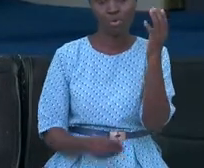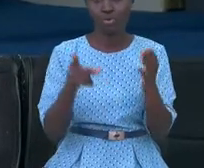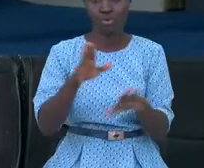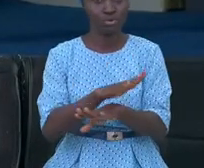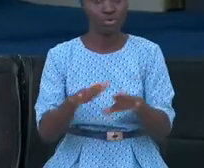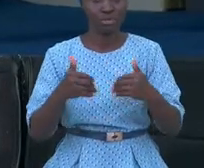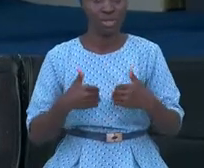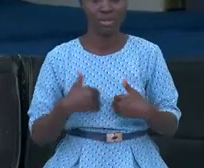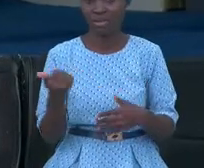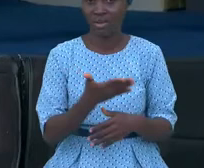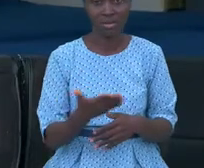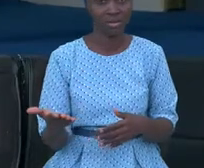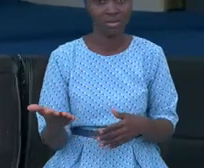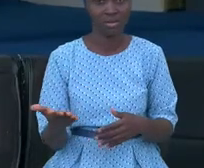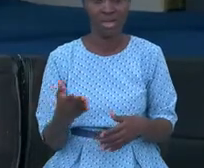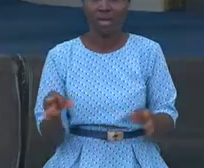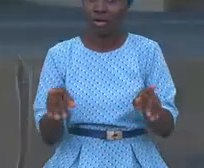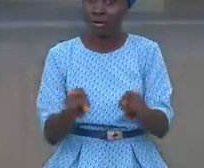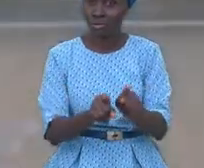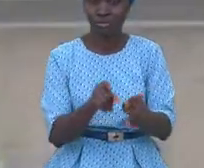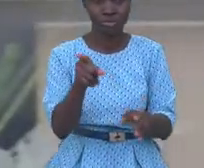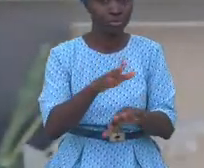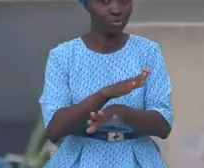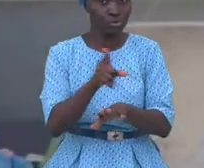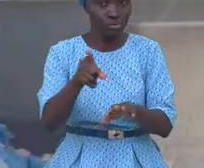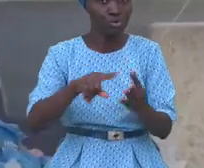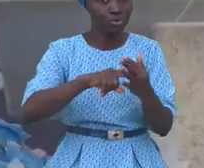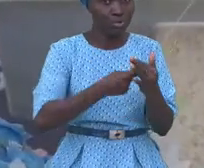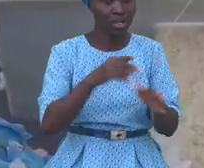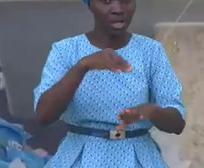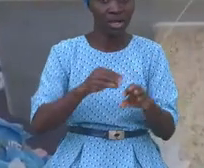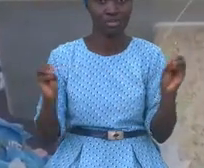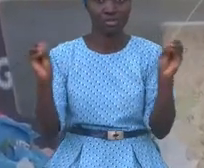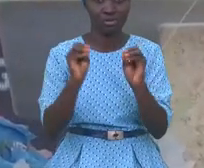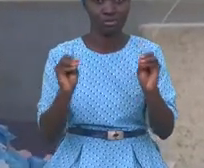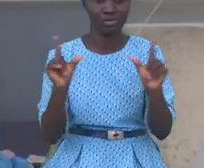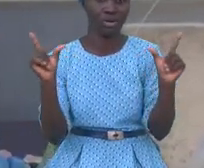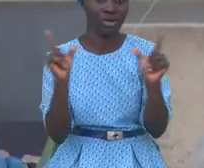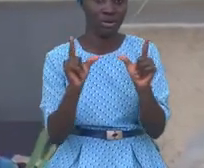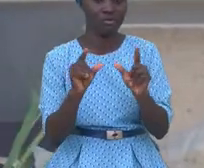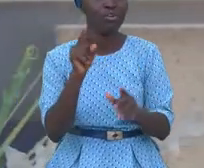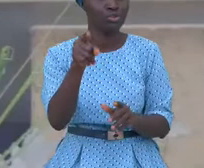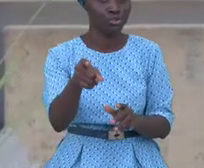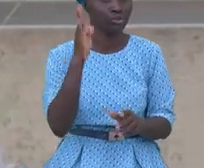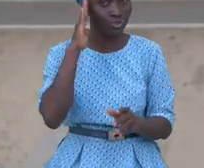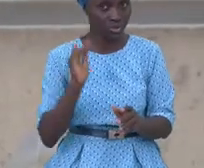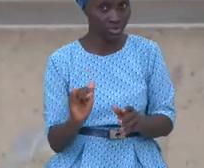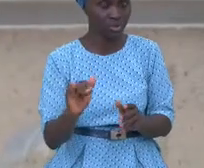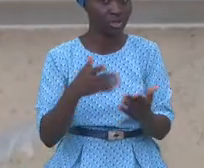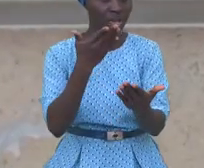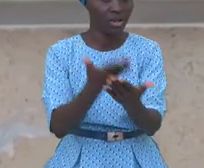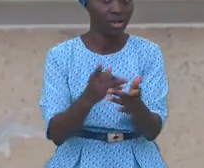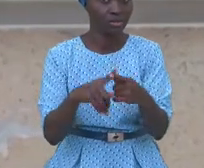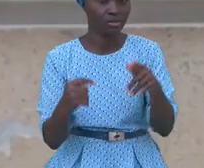have anything, though you begin at the zero level, you will get to the zenith